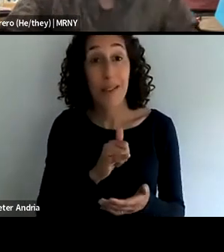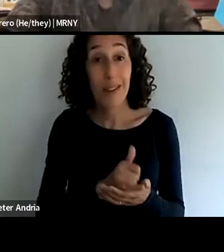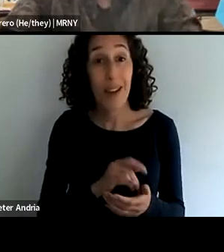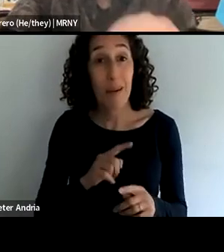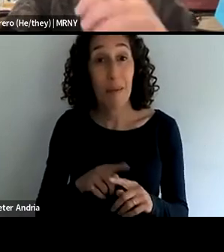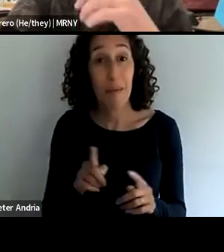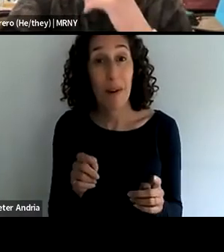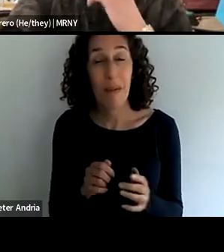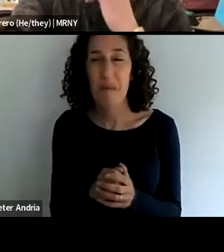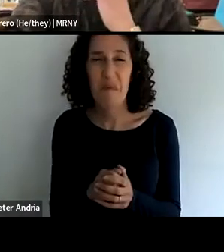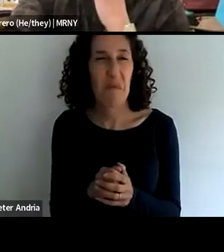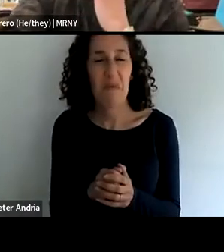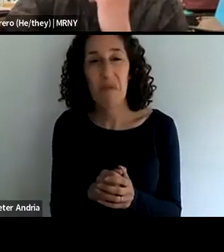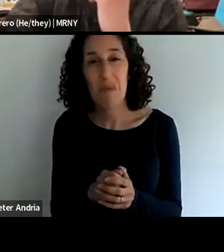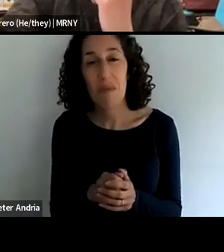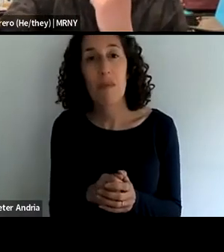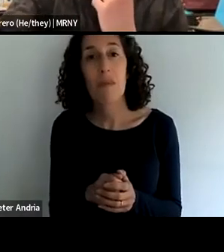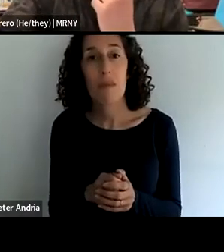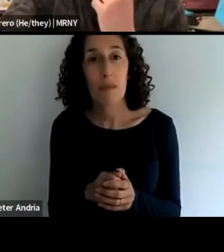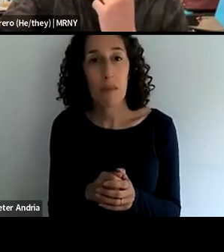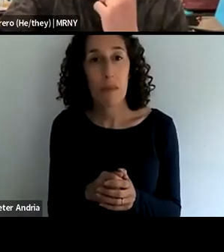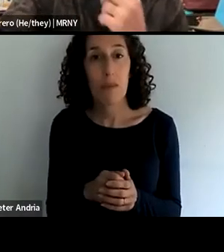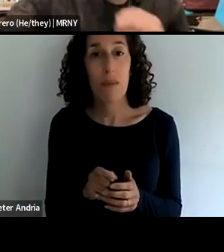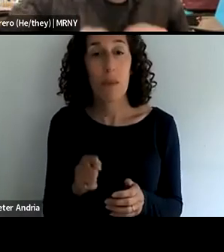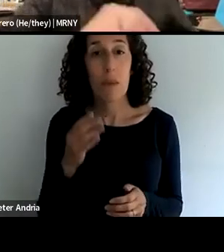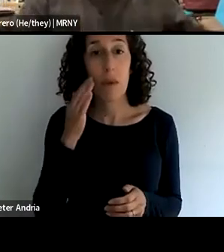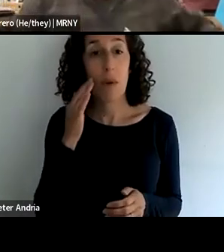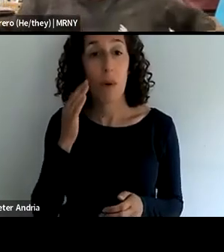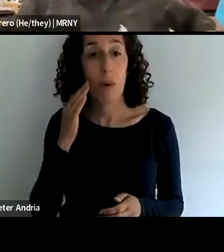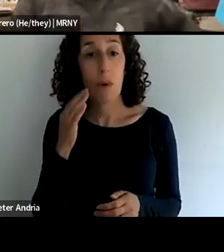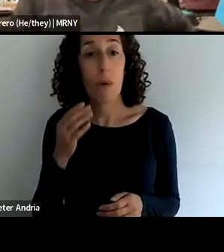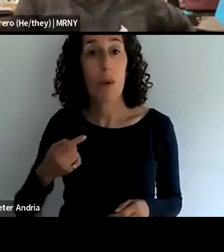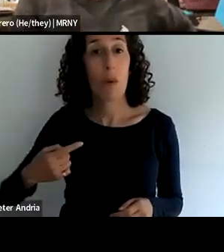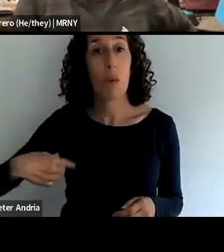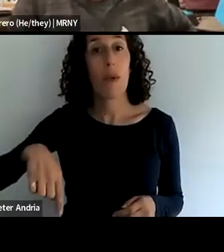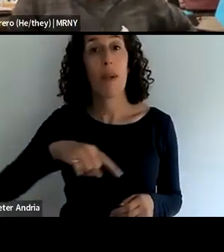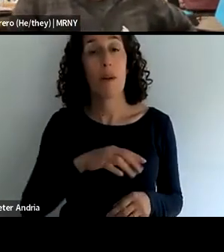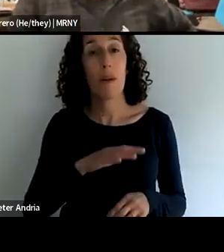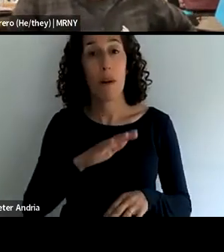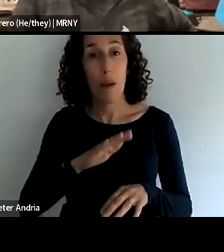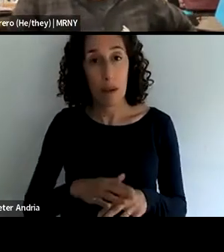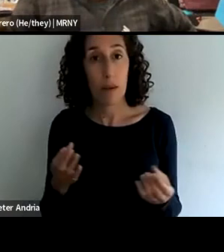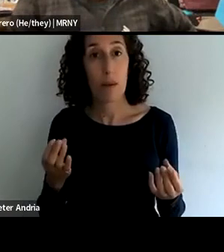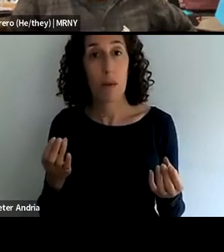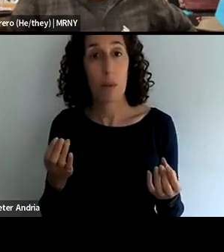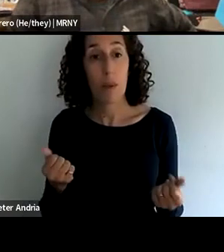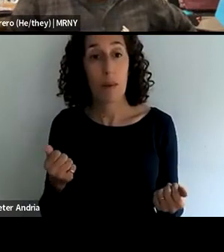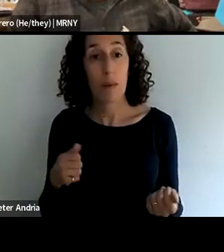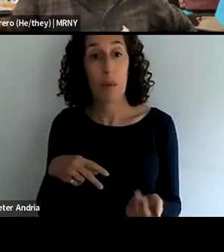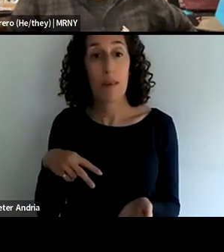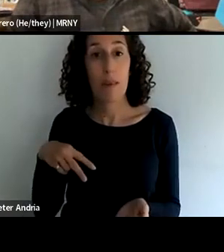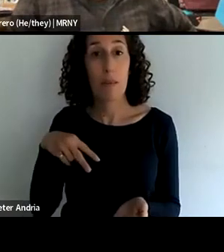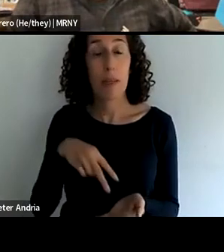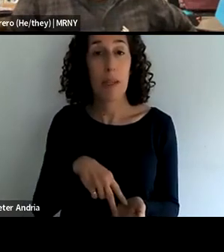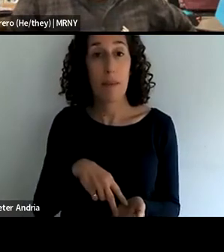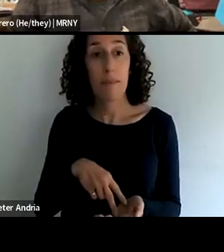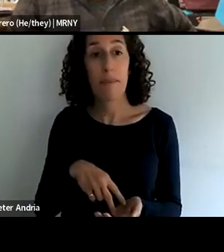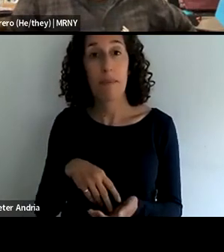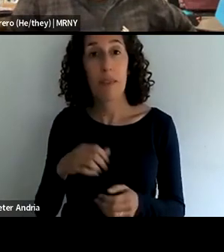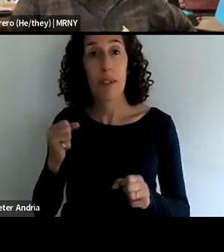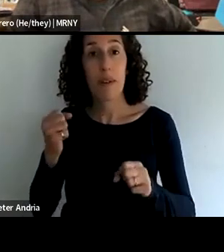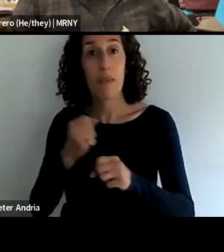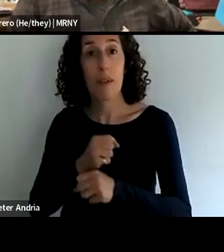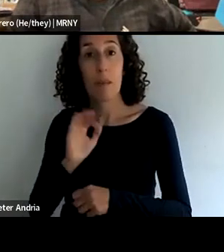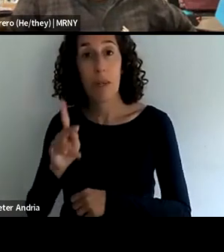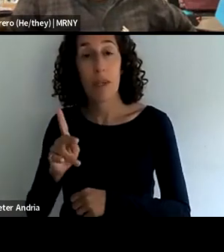know that there are those of us on the ground who are speaking up, who are fighting back, who are speaking truth to power,